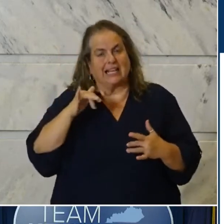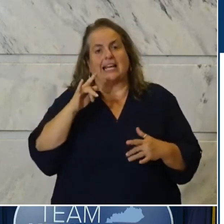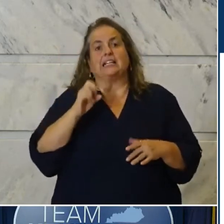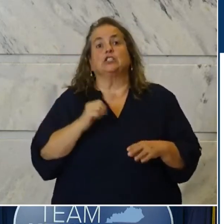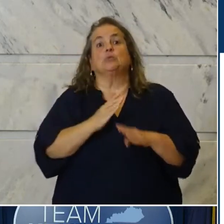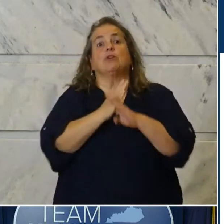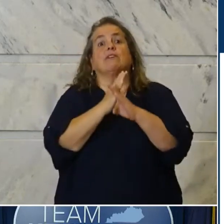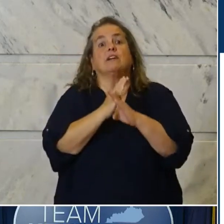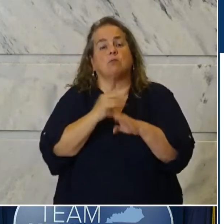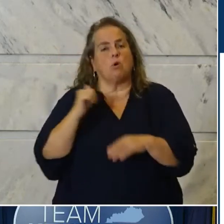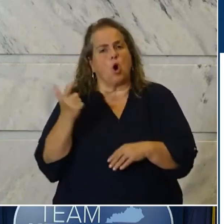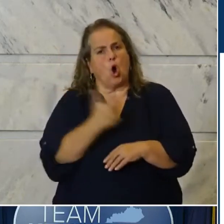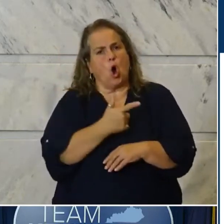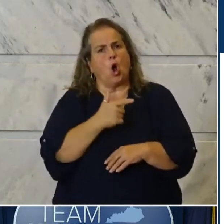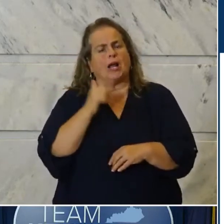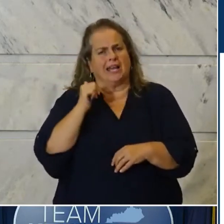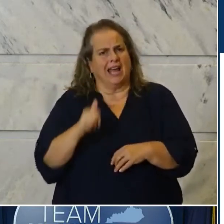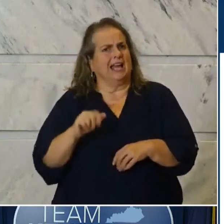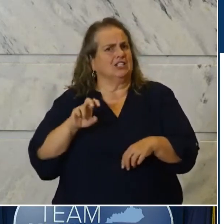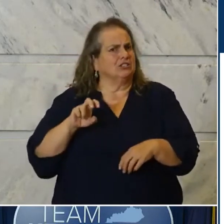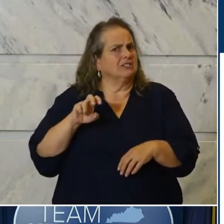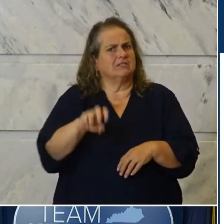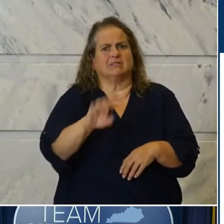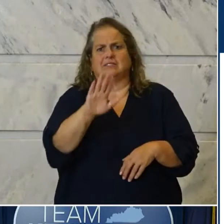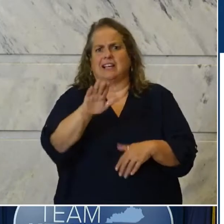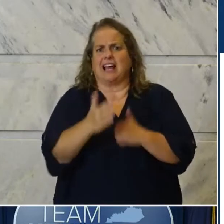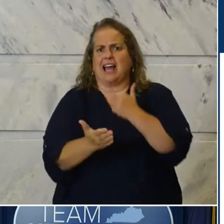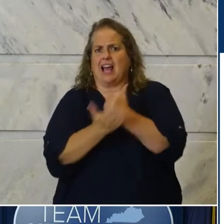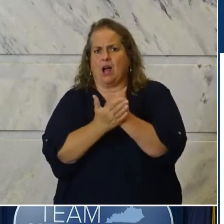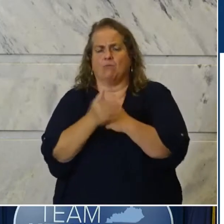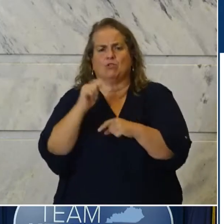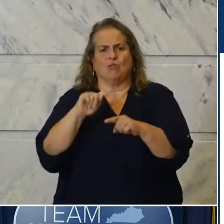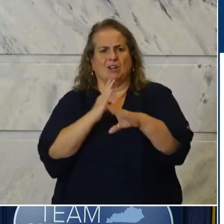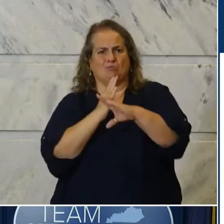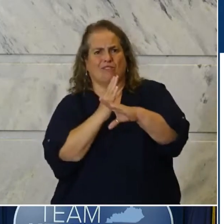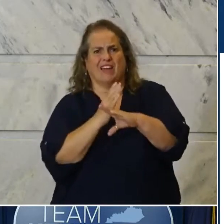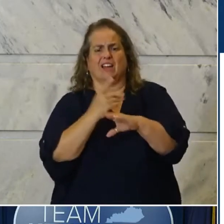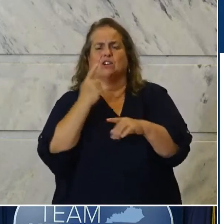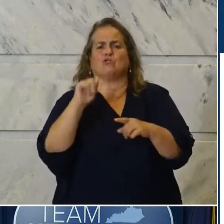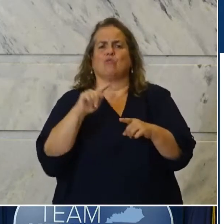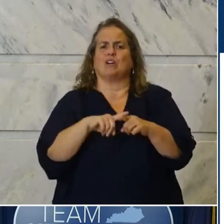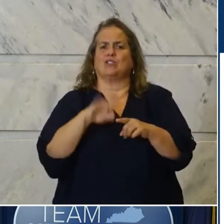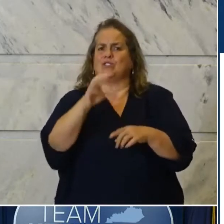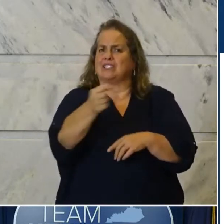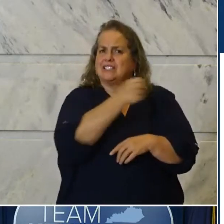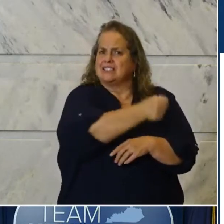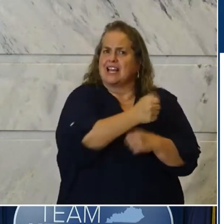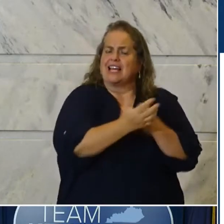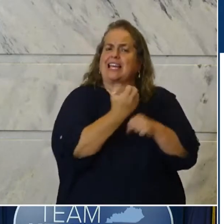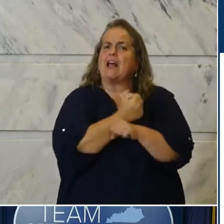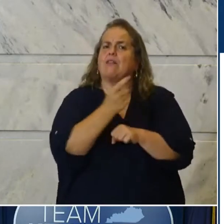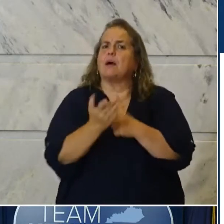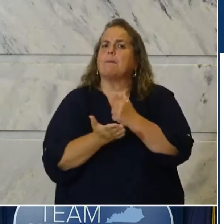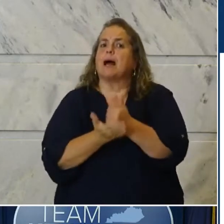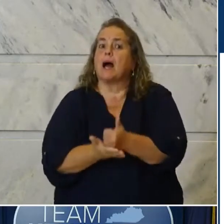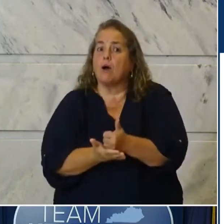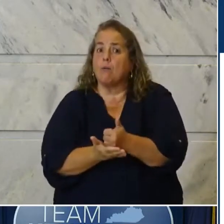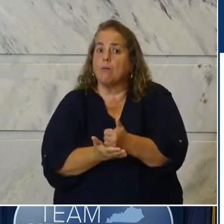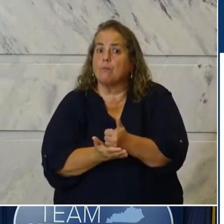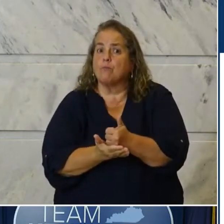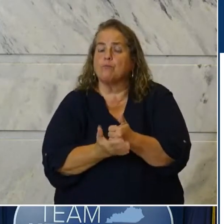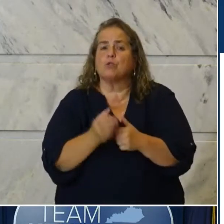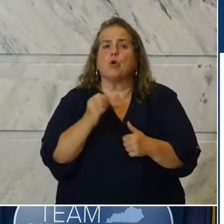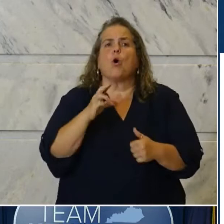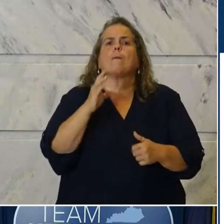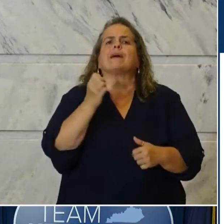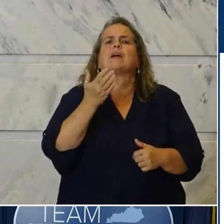knowing that all of us can step in to either try to help an individual suffering from it, or to hopefully be